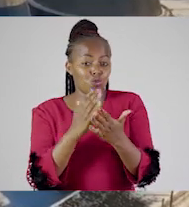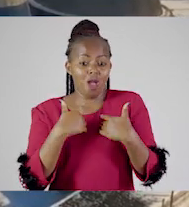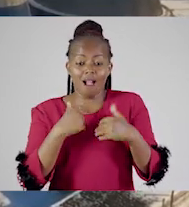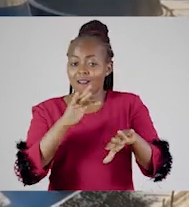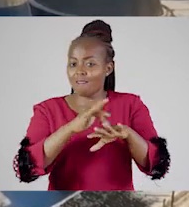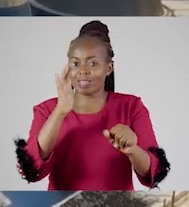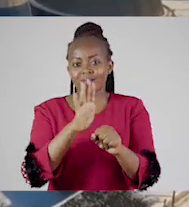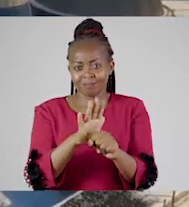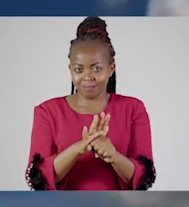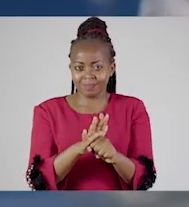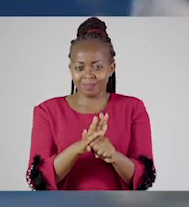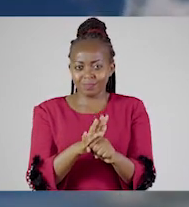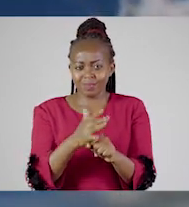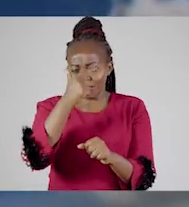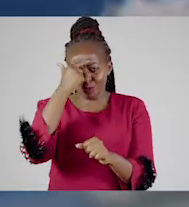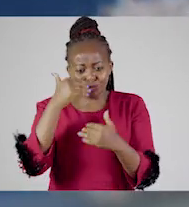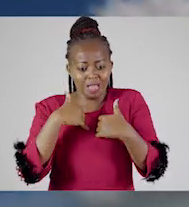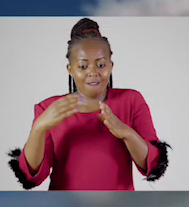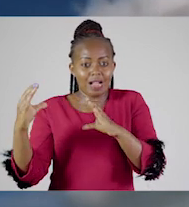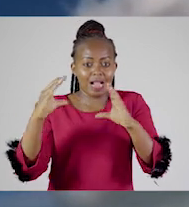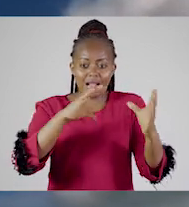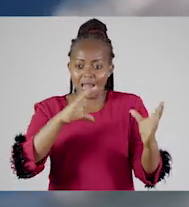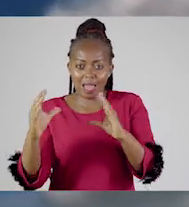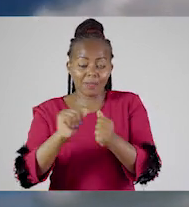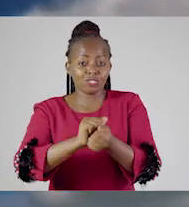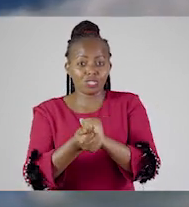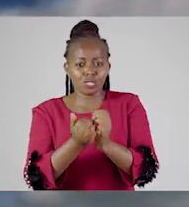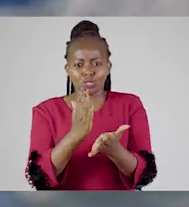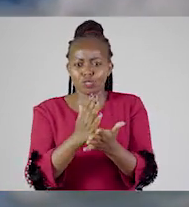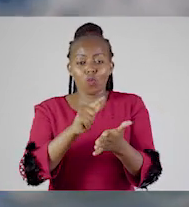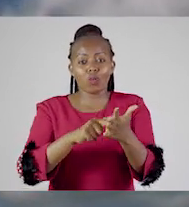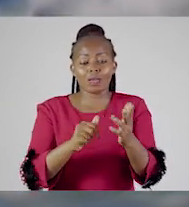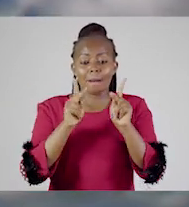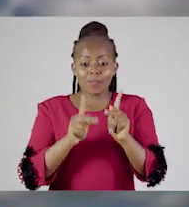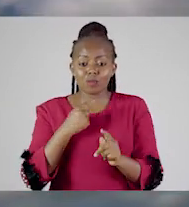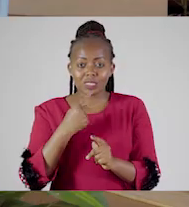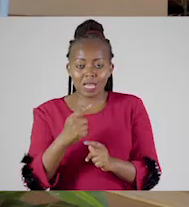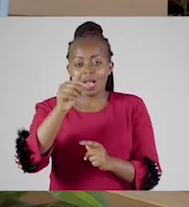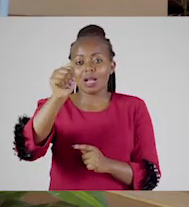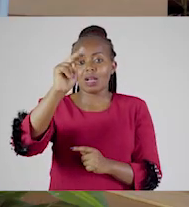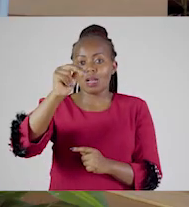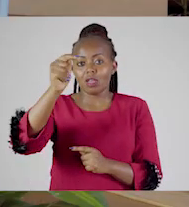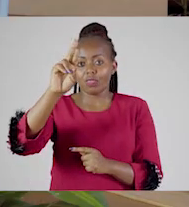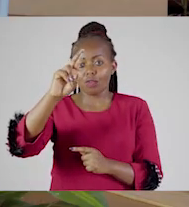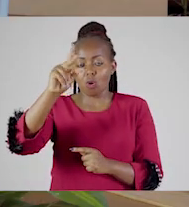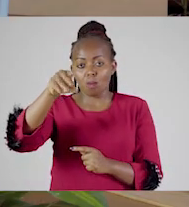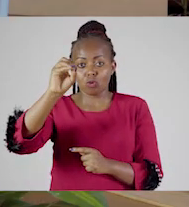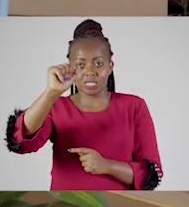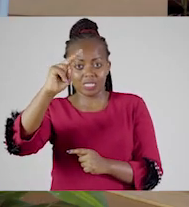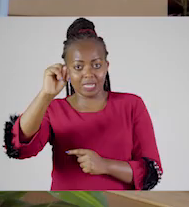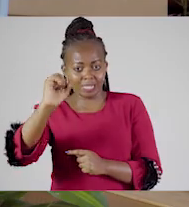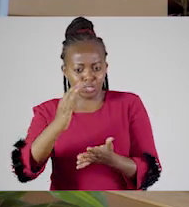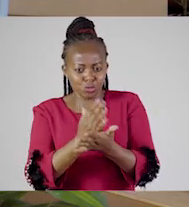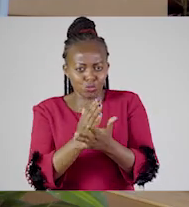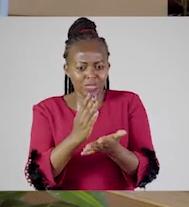come at a very high cost, climate change. Climate change, and that's what anthropologists call the Anthropocene. Absolutely. Yeah. Climate